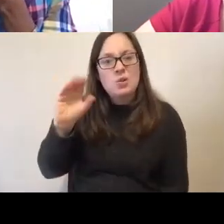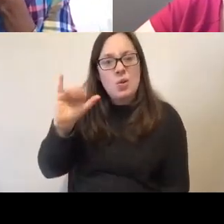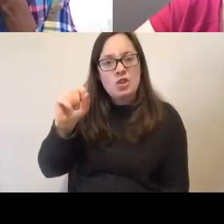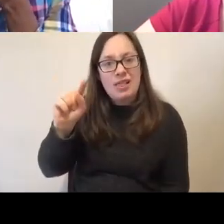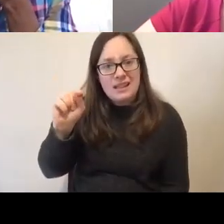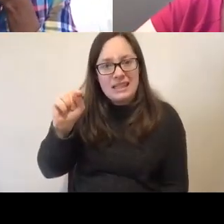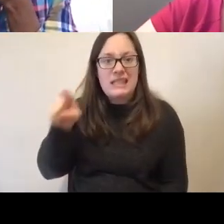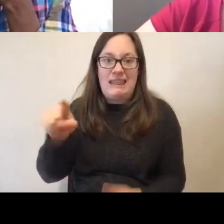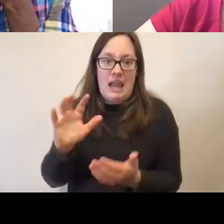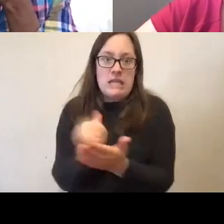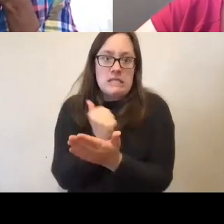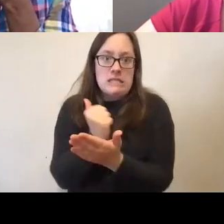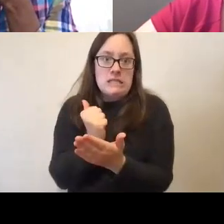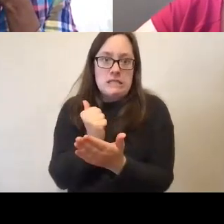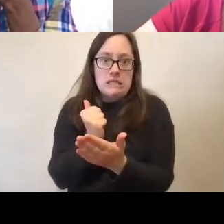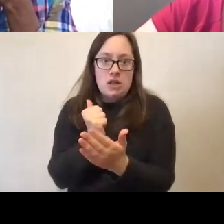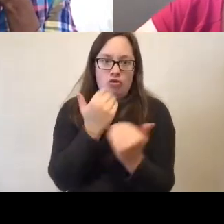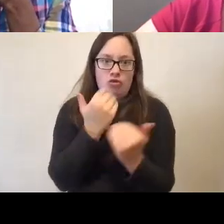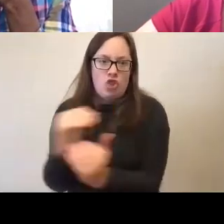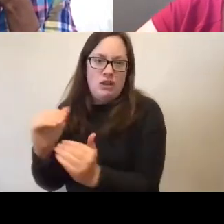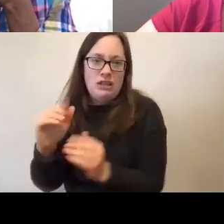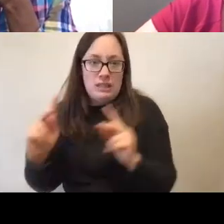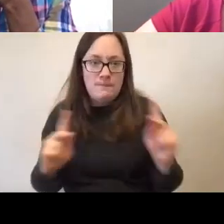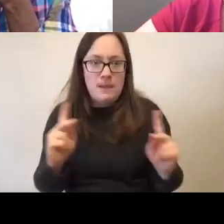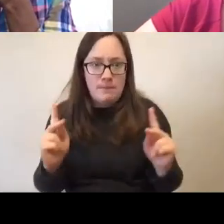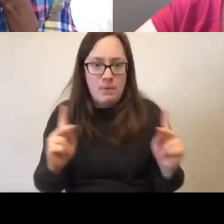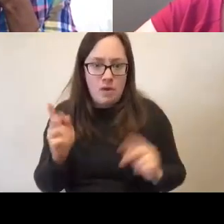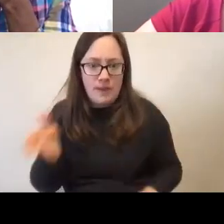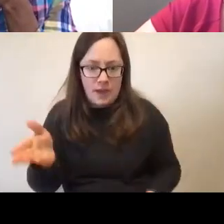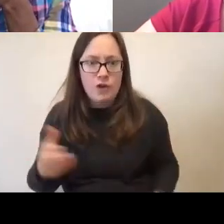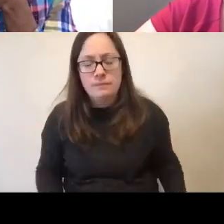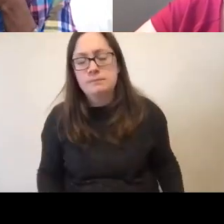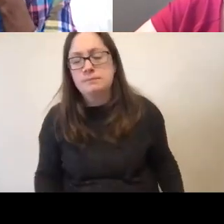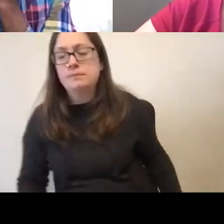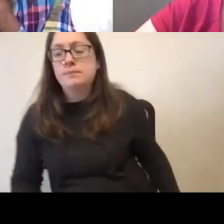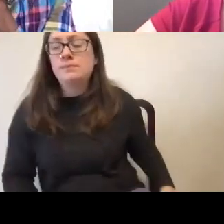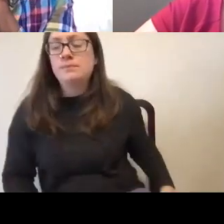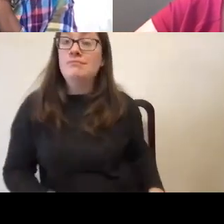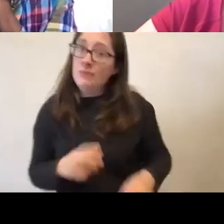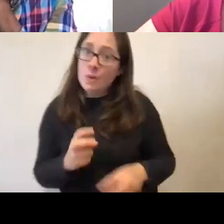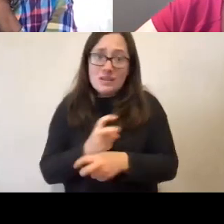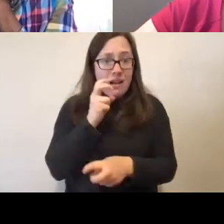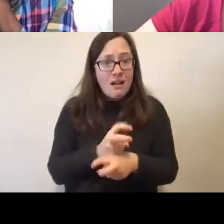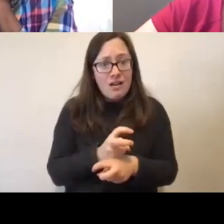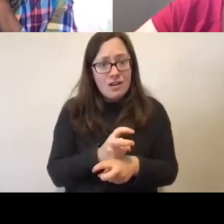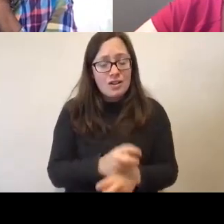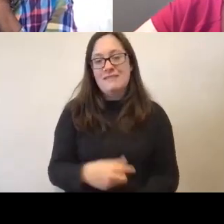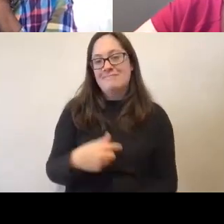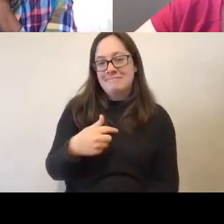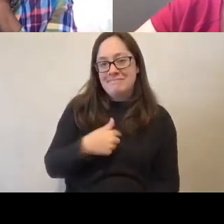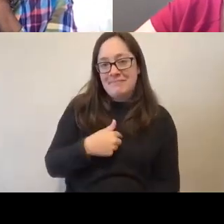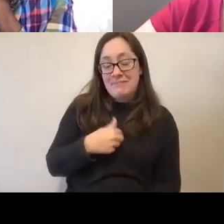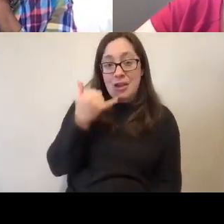of restricting people more. So that has been hard. I talked to my grandmother on the phone.